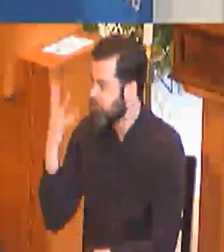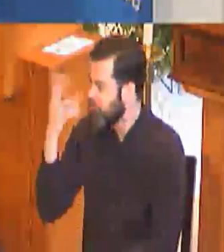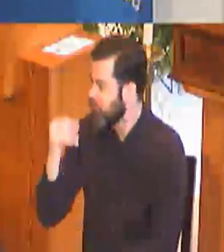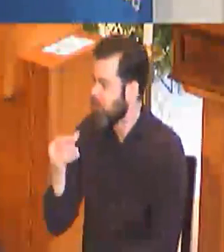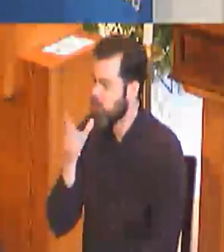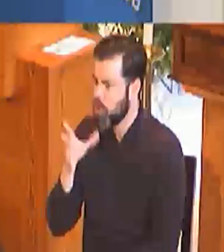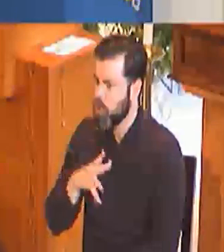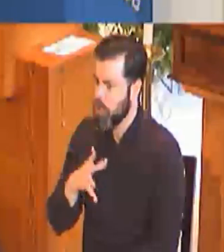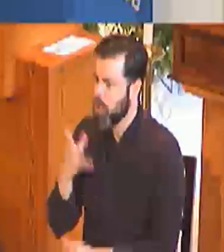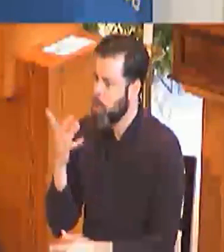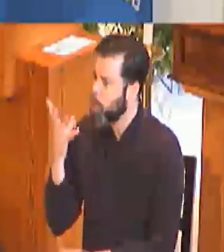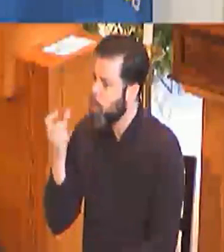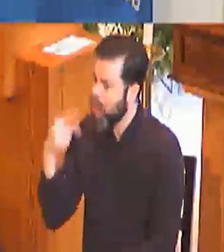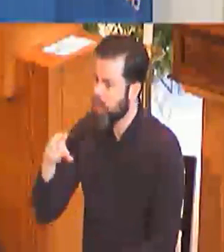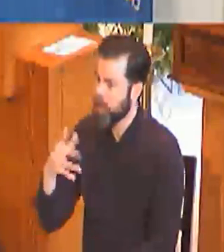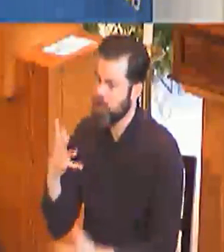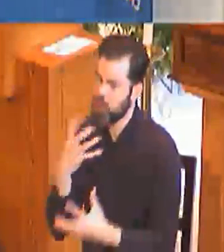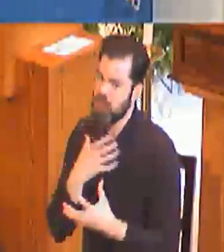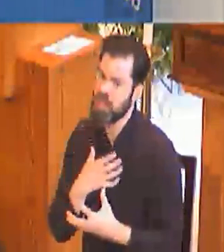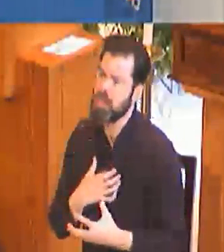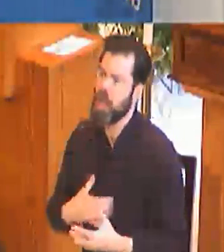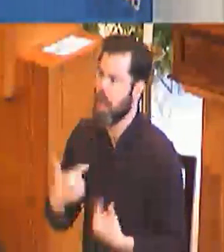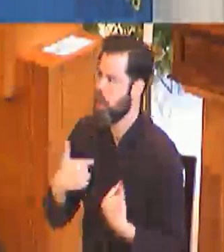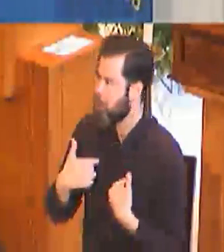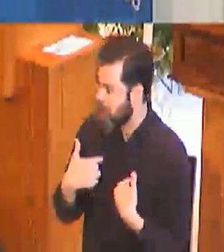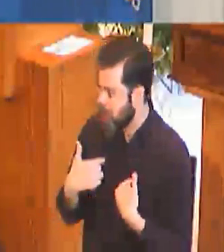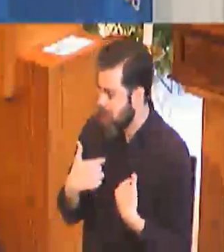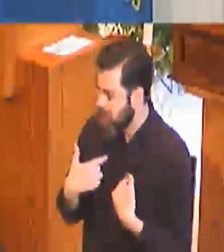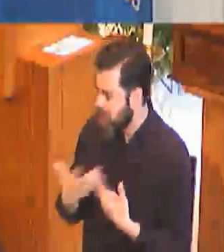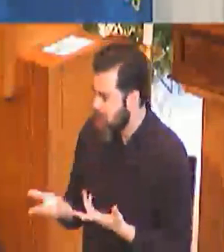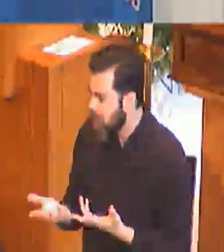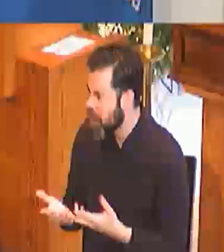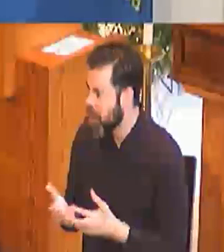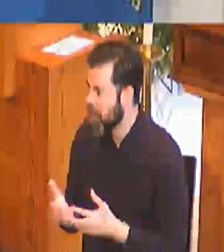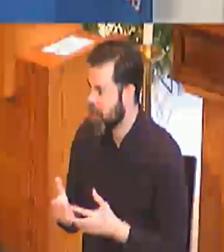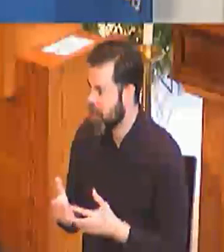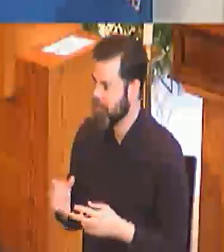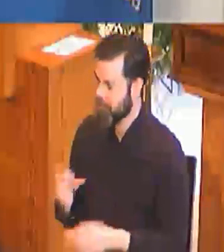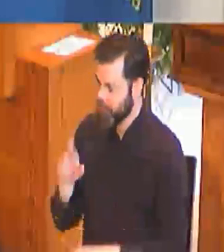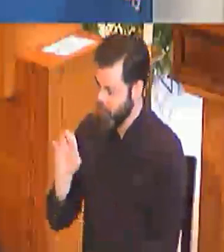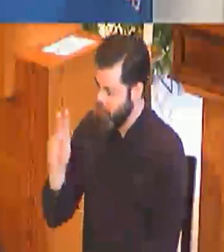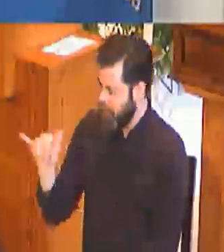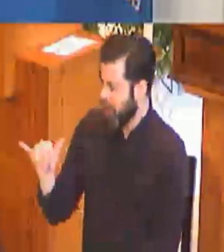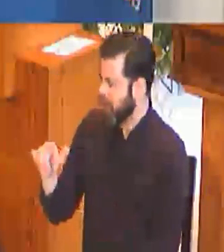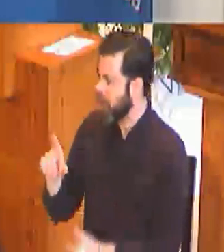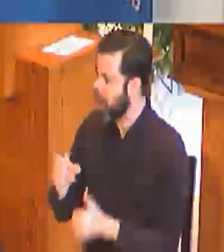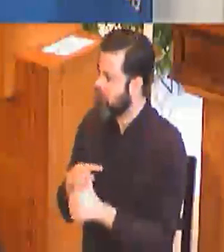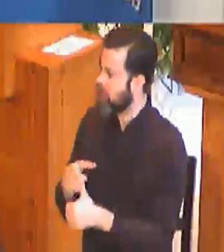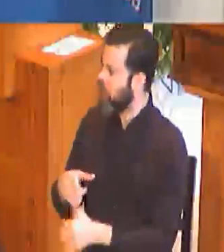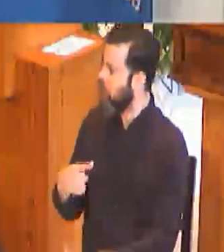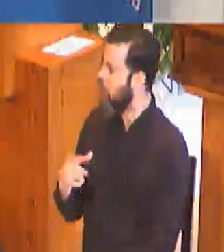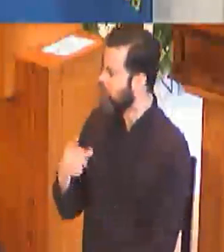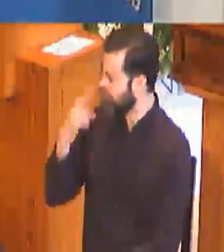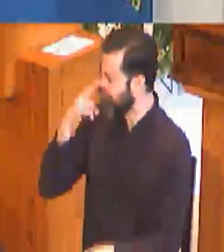women. And at first, he kind of thought it was fun. In fact, he thought it was heavenly.